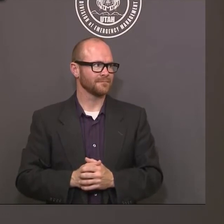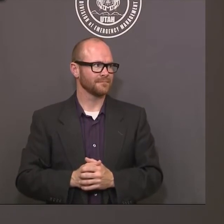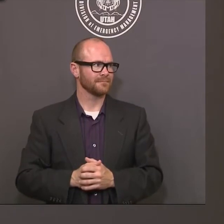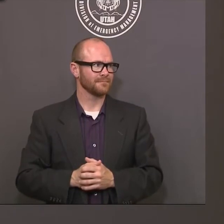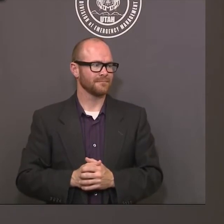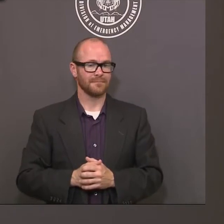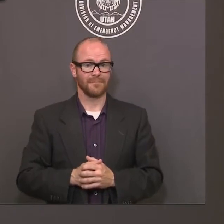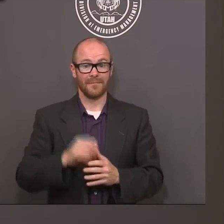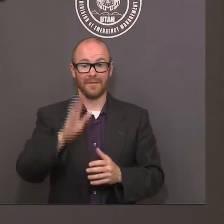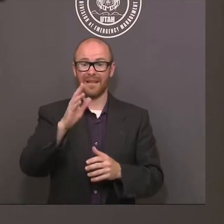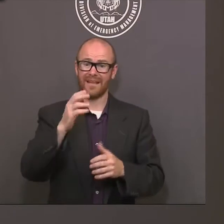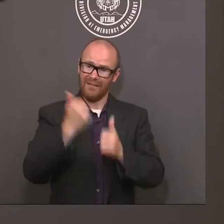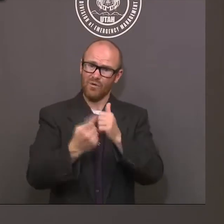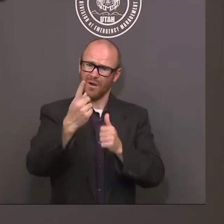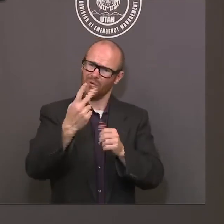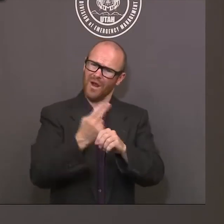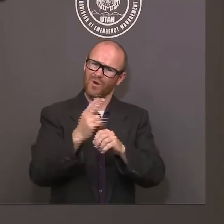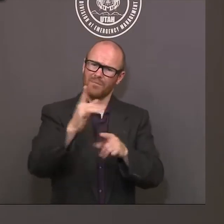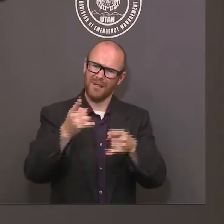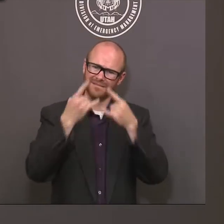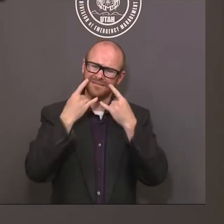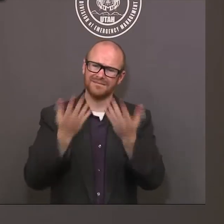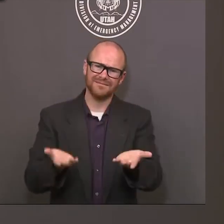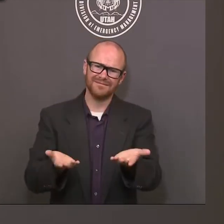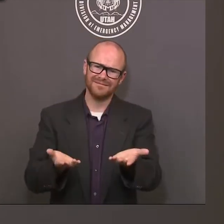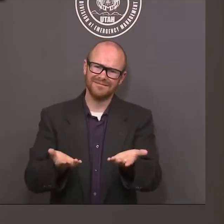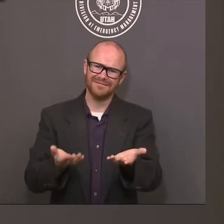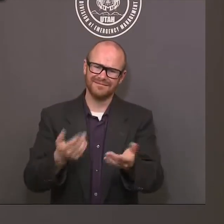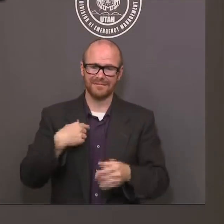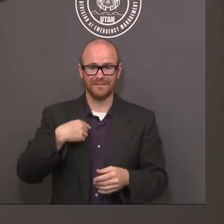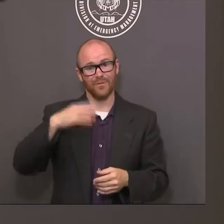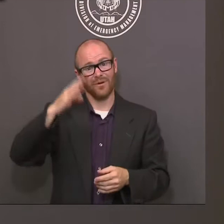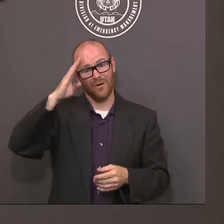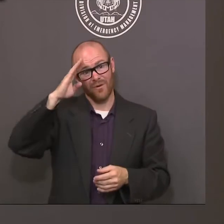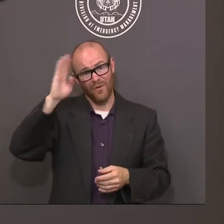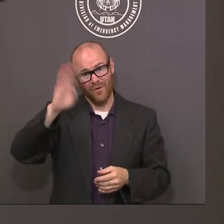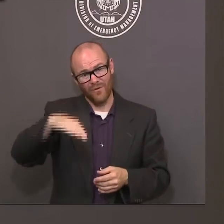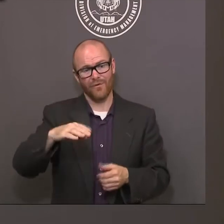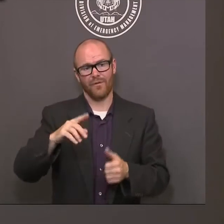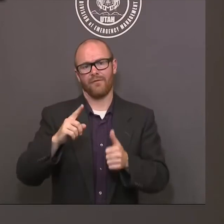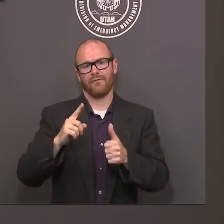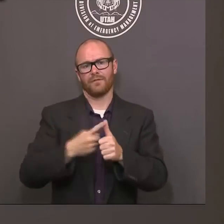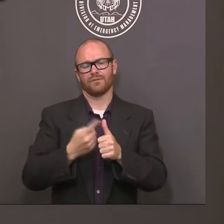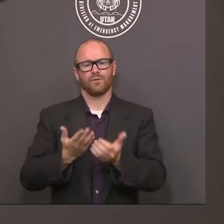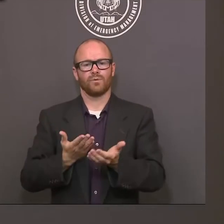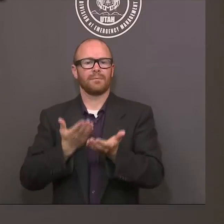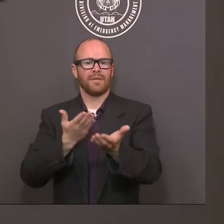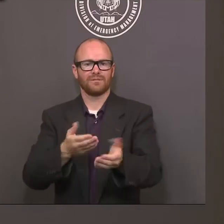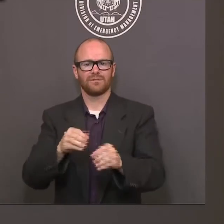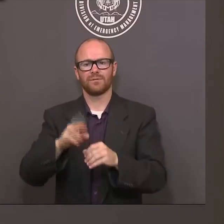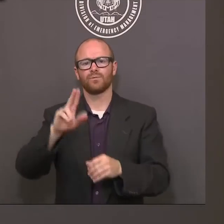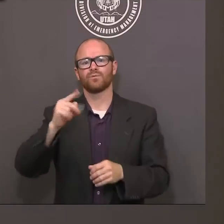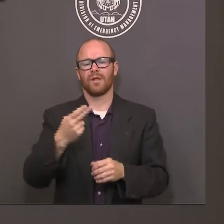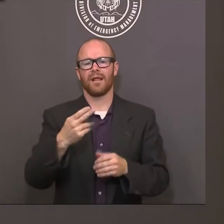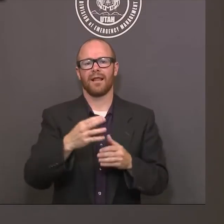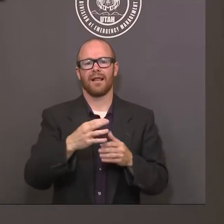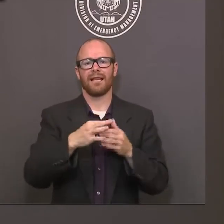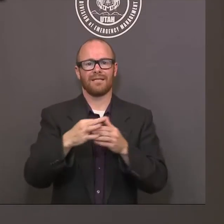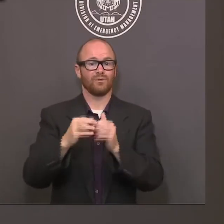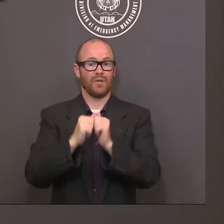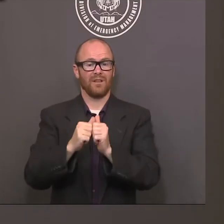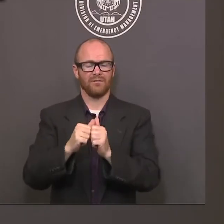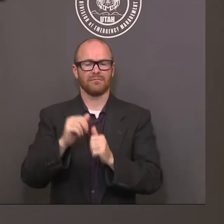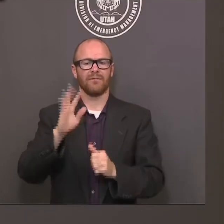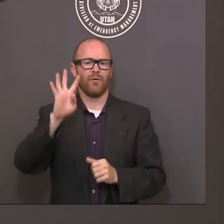First off, everybody wear your mask. We do know that in the first recommendation in the Utah Leads Together plan, as Derek